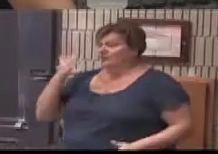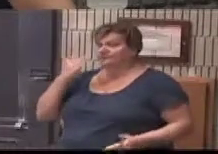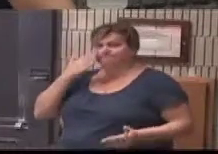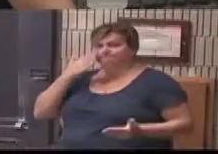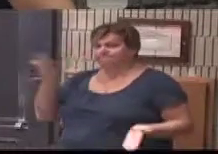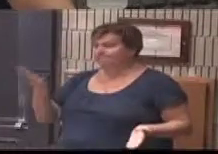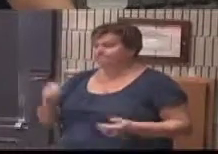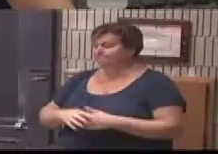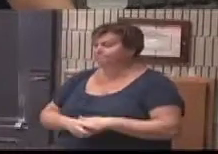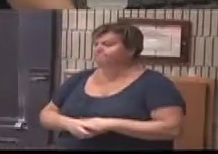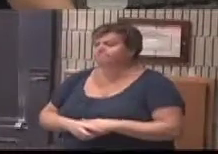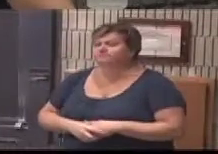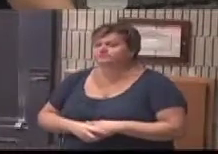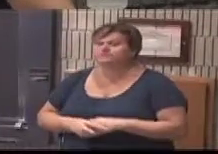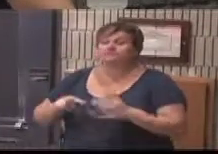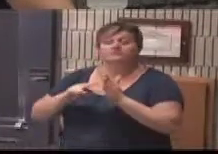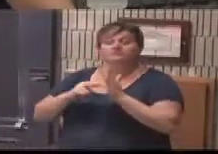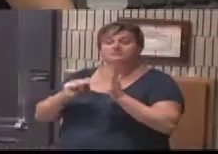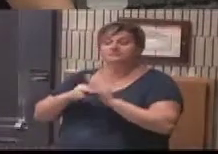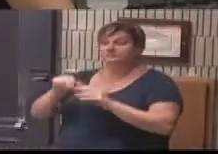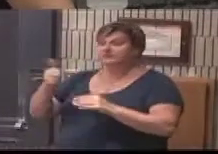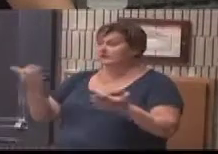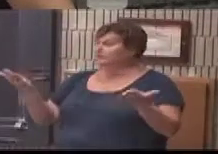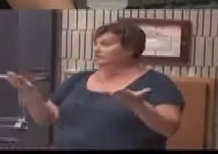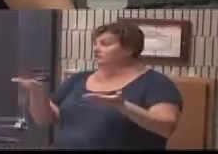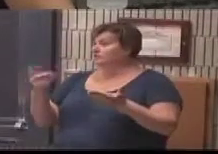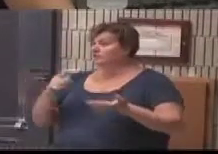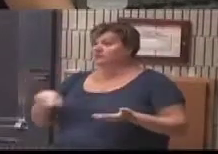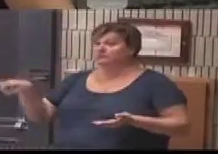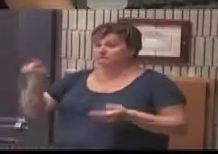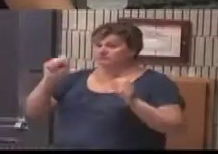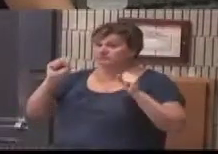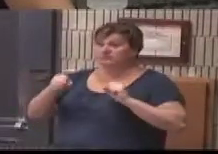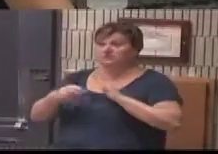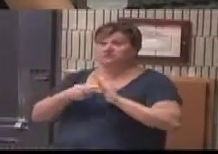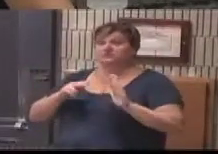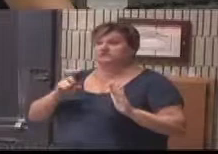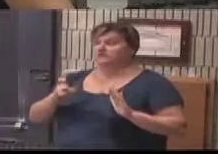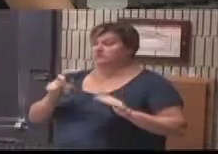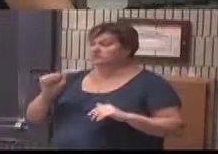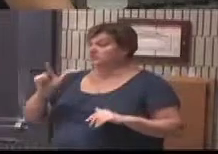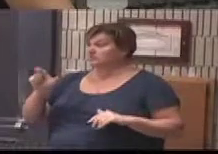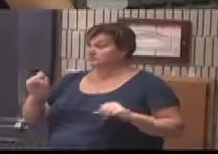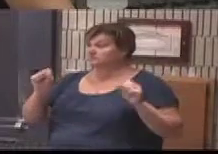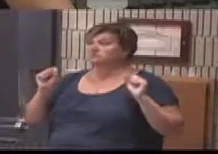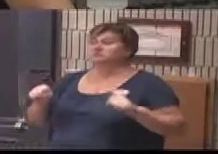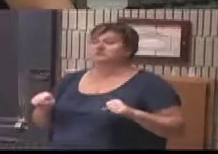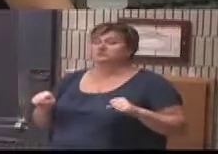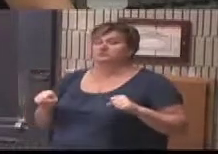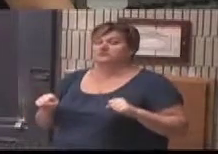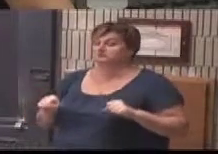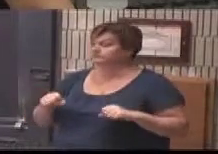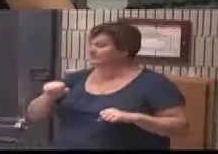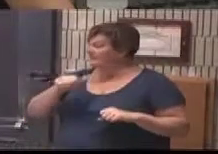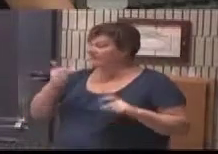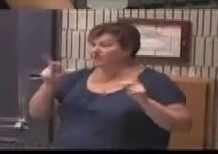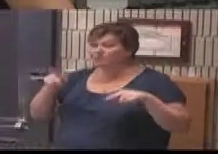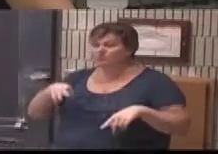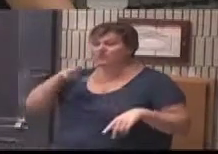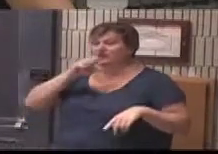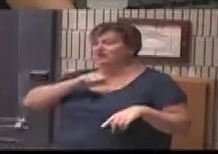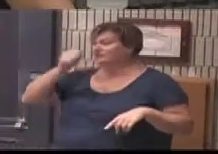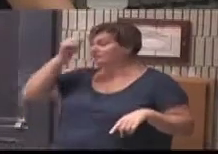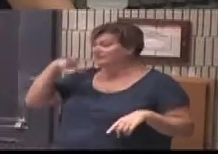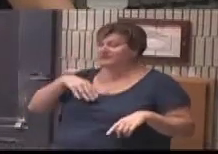someone can have it. So basically, that means anybody here in this room could be diagnosed with ALS. It can affect anyone, any age,